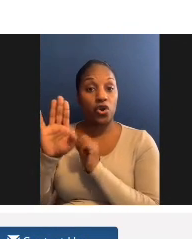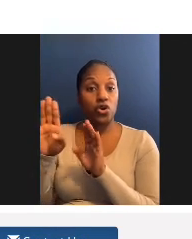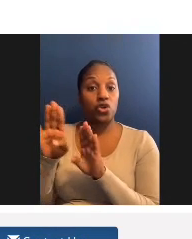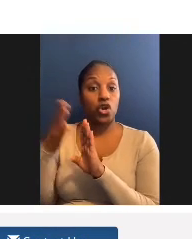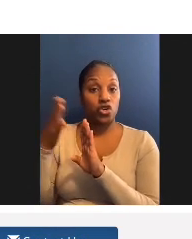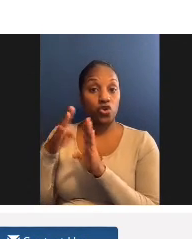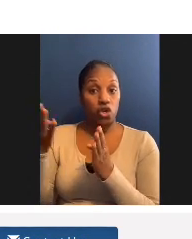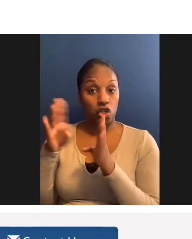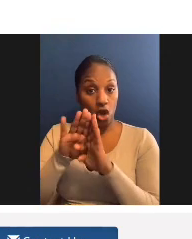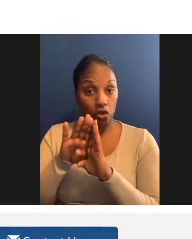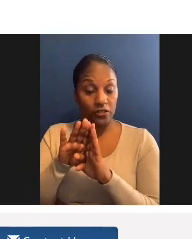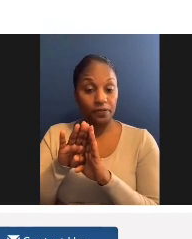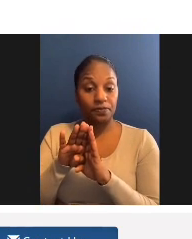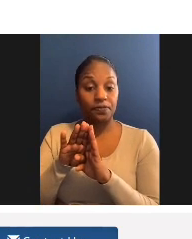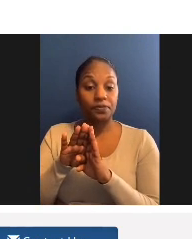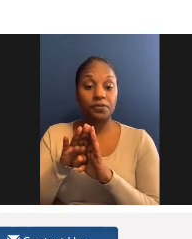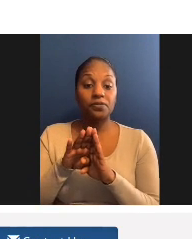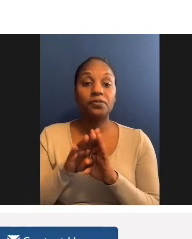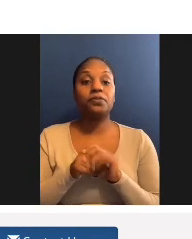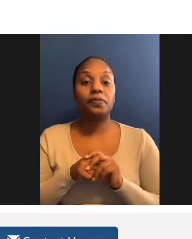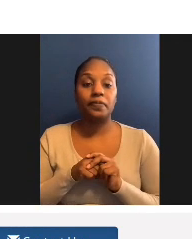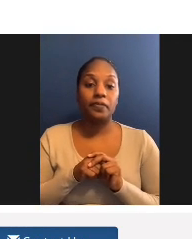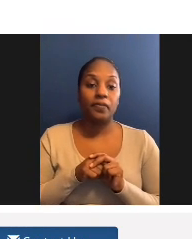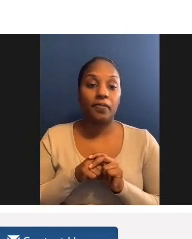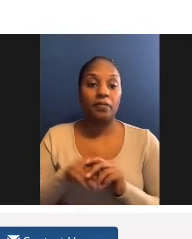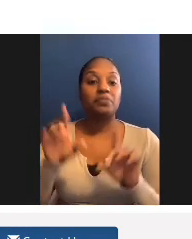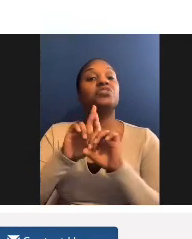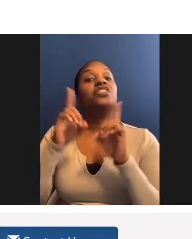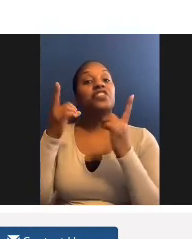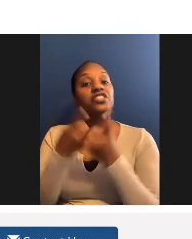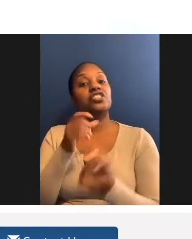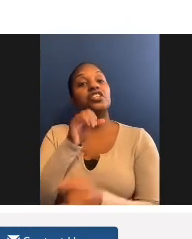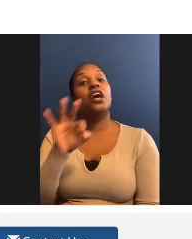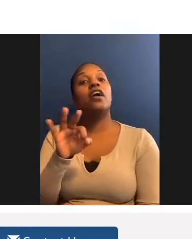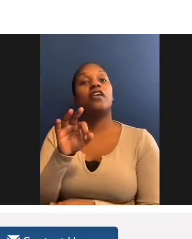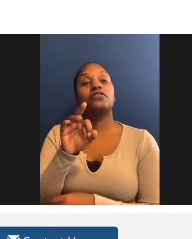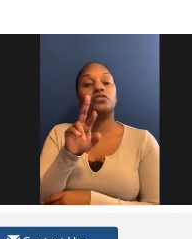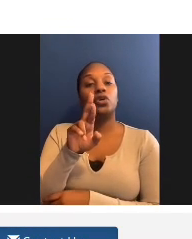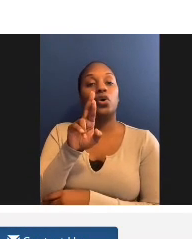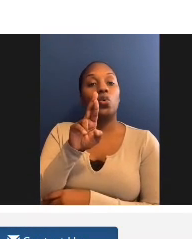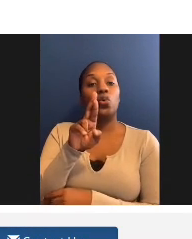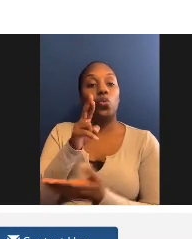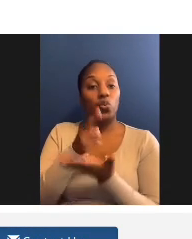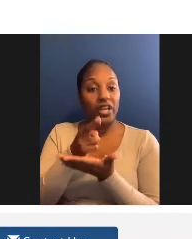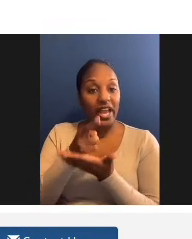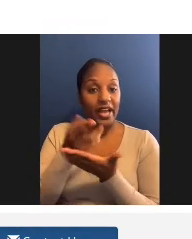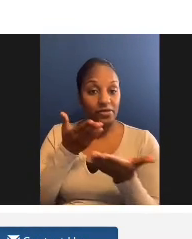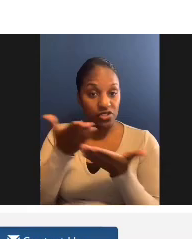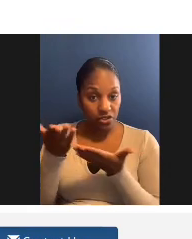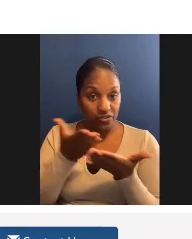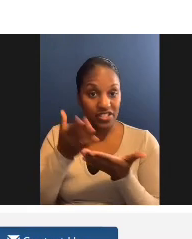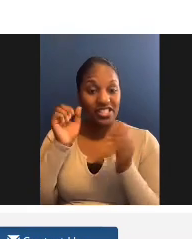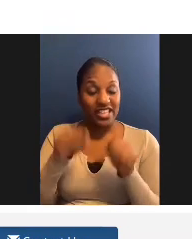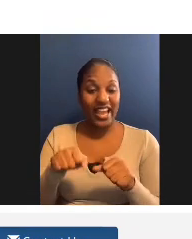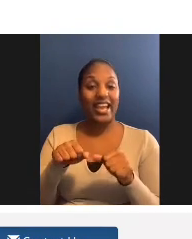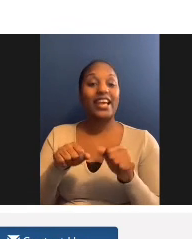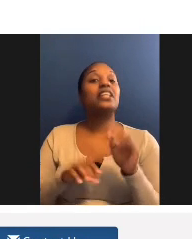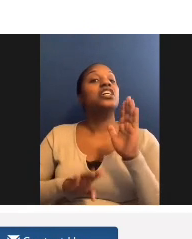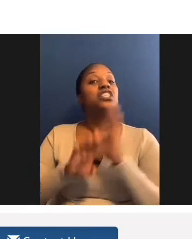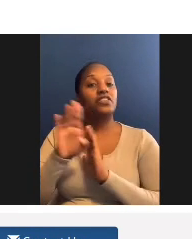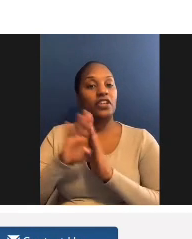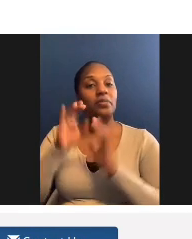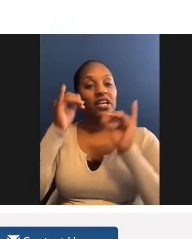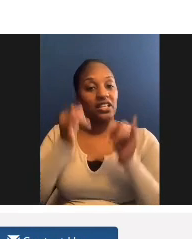Then due to WIOA, the Division of Rehab Services can develop an individualized plan